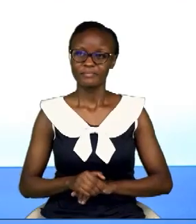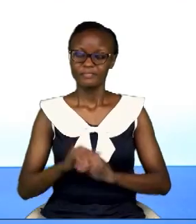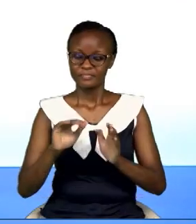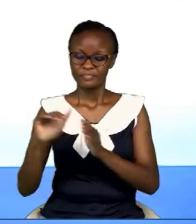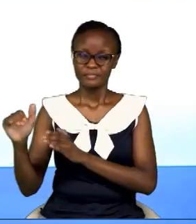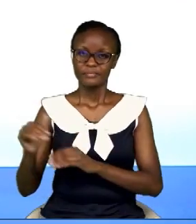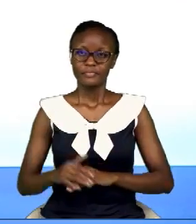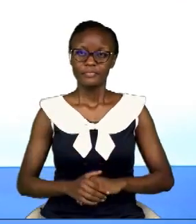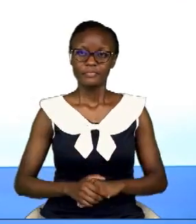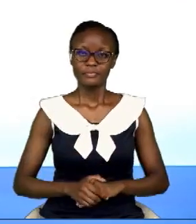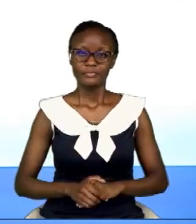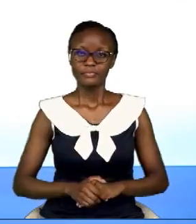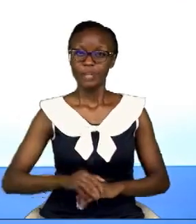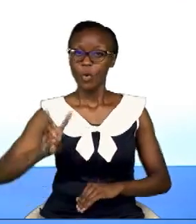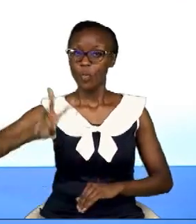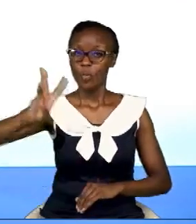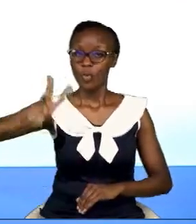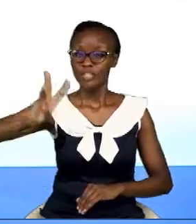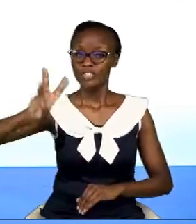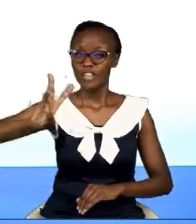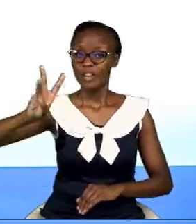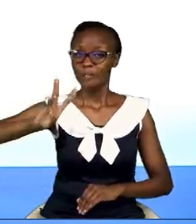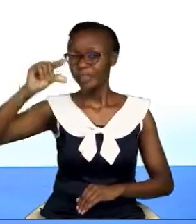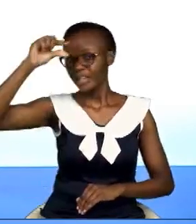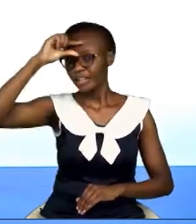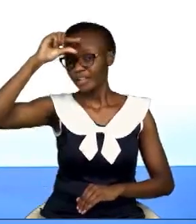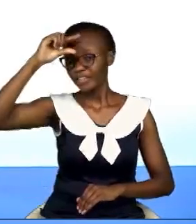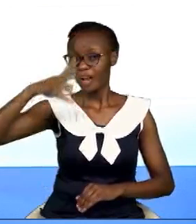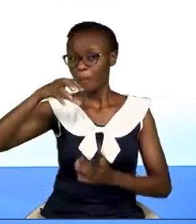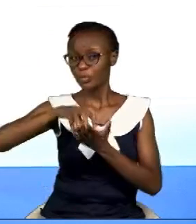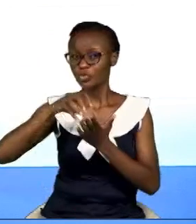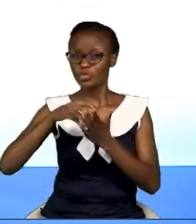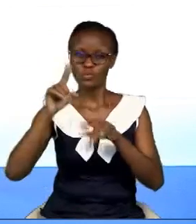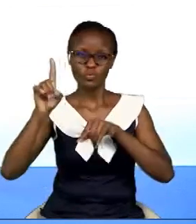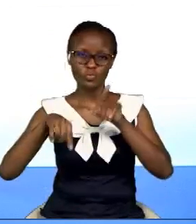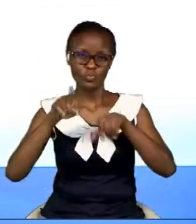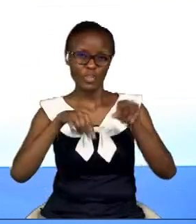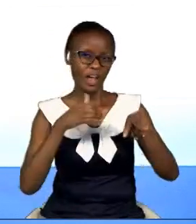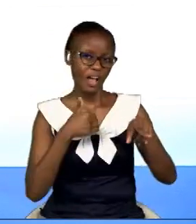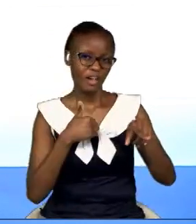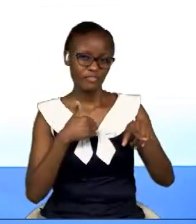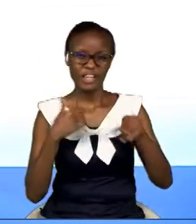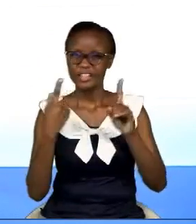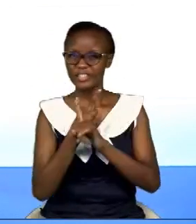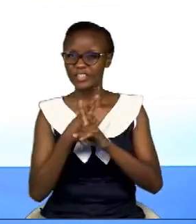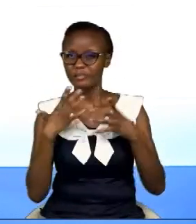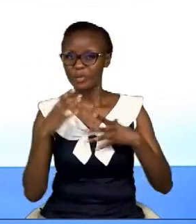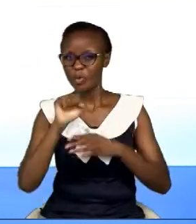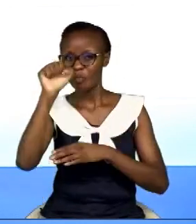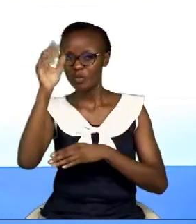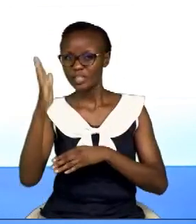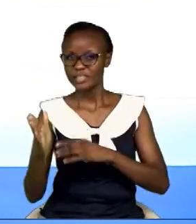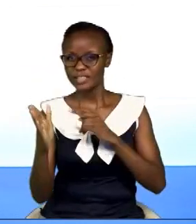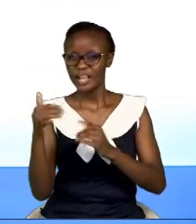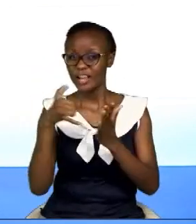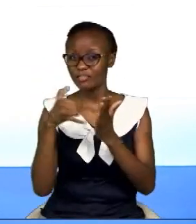Still in matters politics, the Wajir gubernatorial race has caused political ripples, with a section of clan soldiers finding themselves at the epicenter of